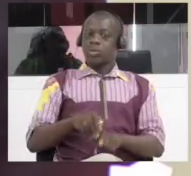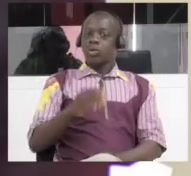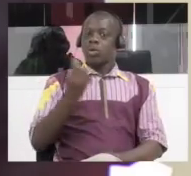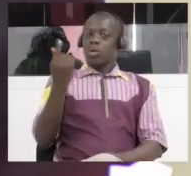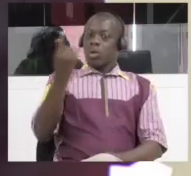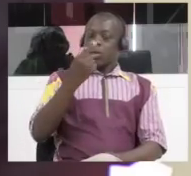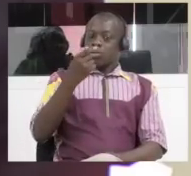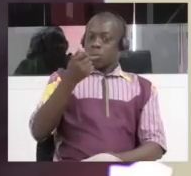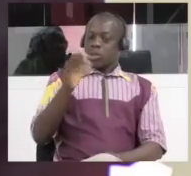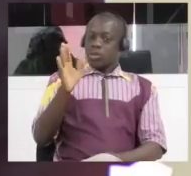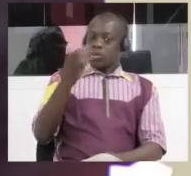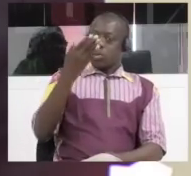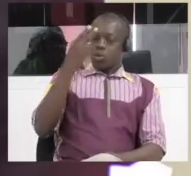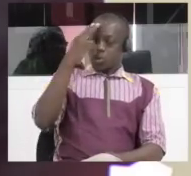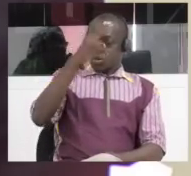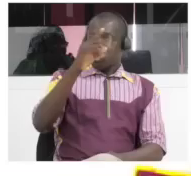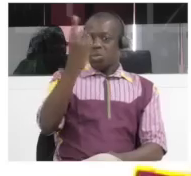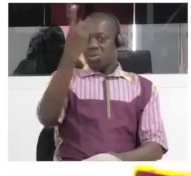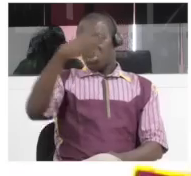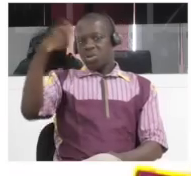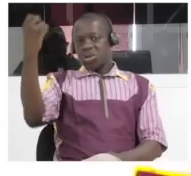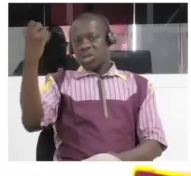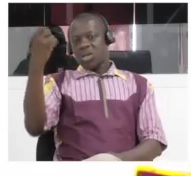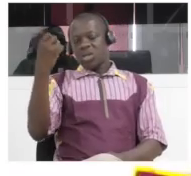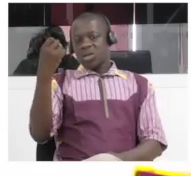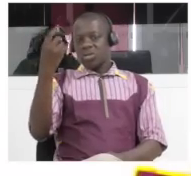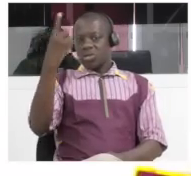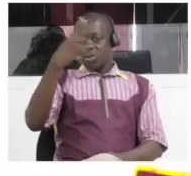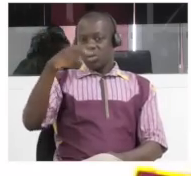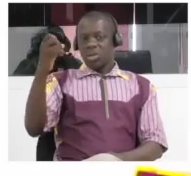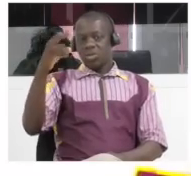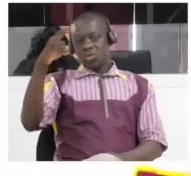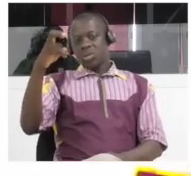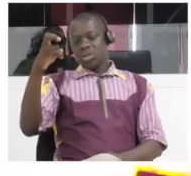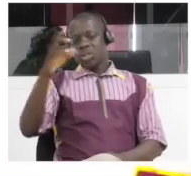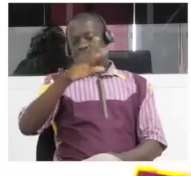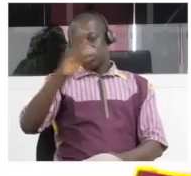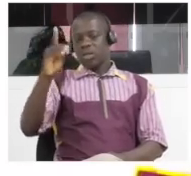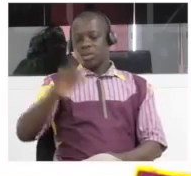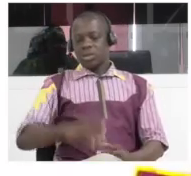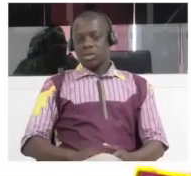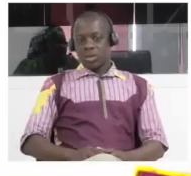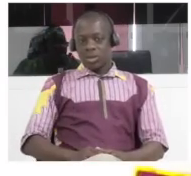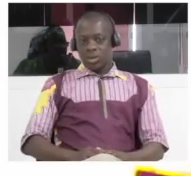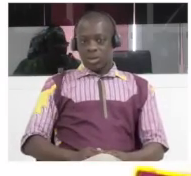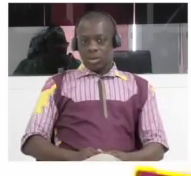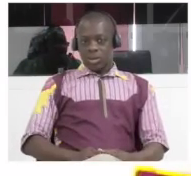be 180 something less than $60, which is about 120 something.